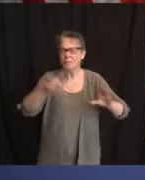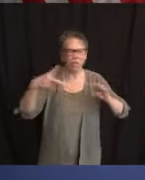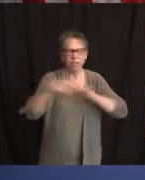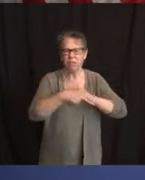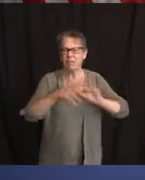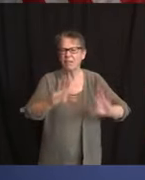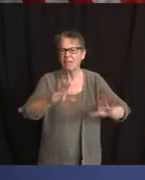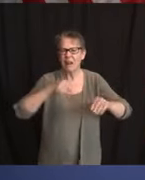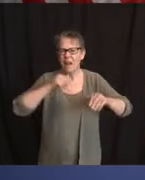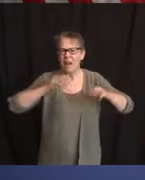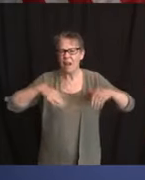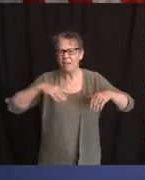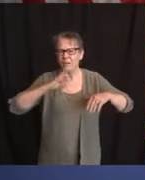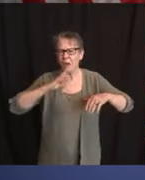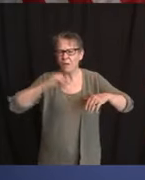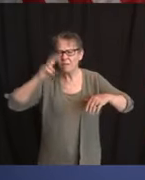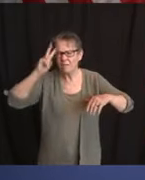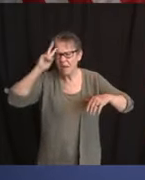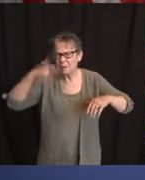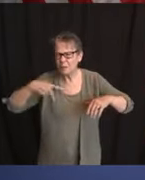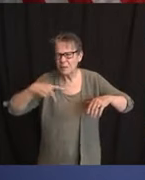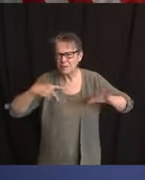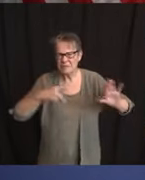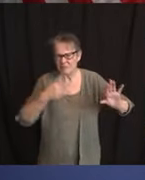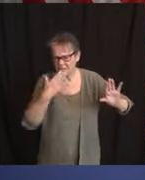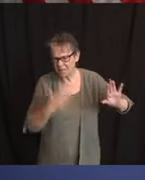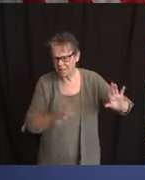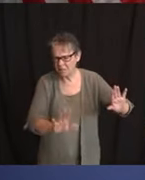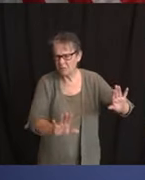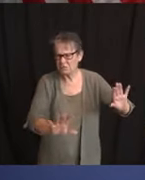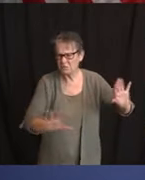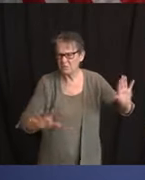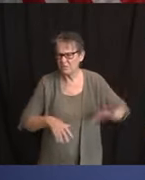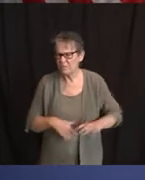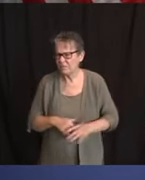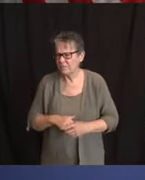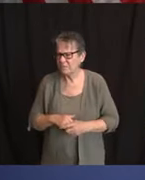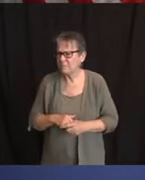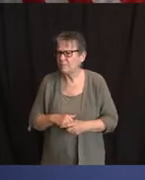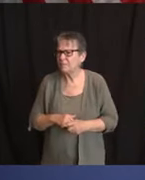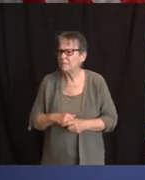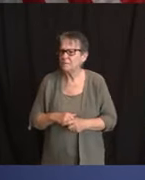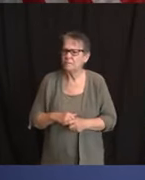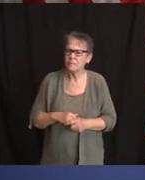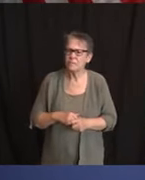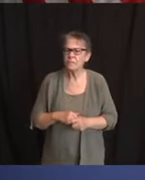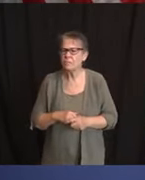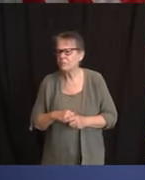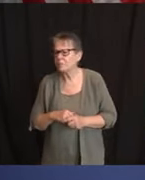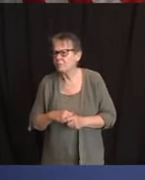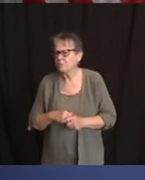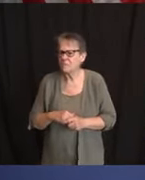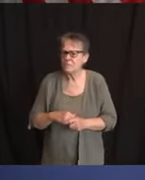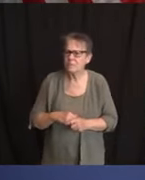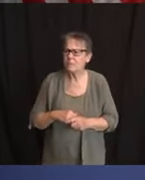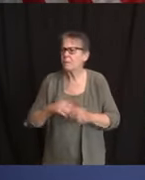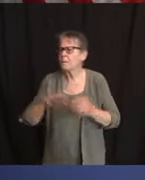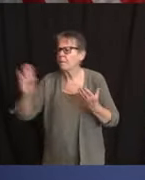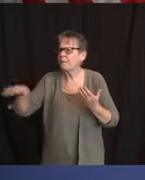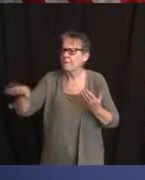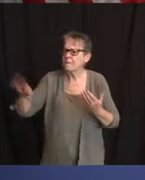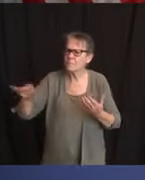guess, sort of refresh some other questions. So is there any chance that we'll hear an update about the July primaries sometime this week?